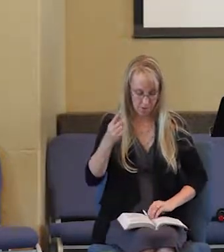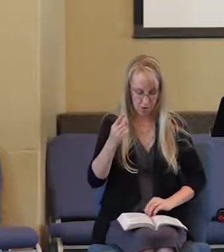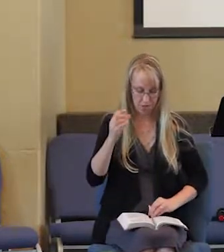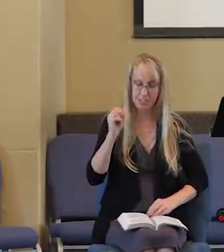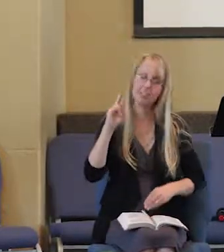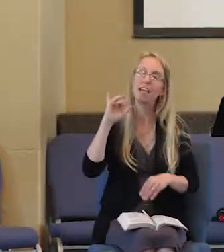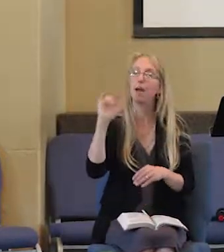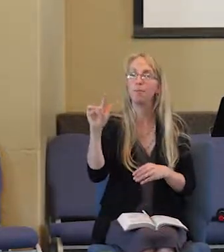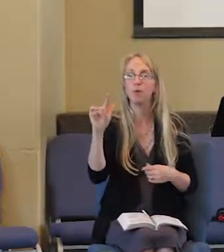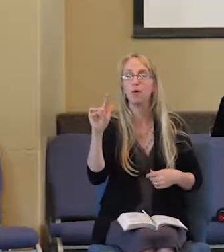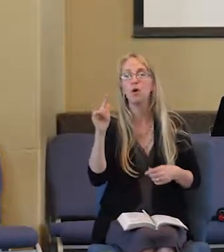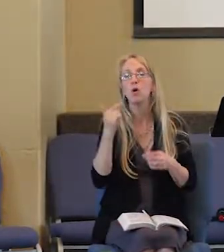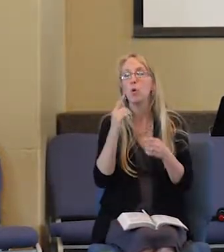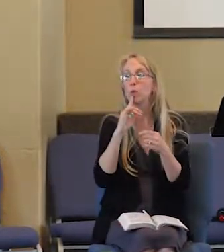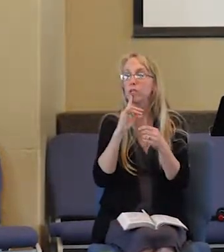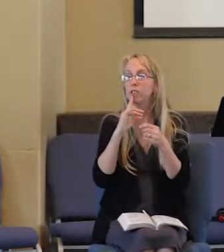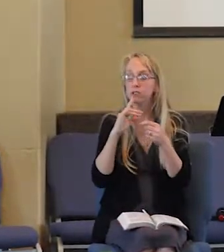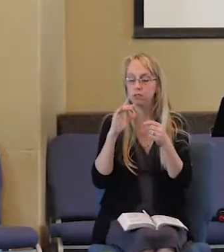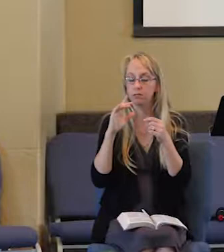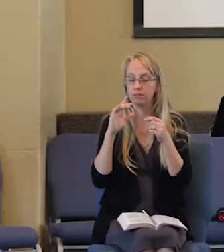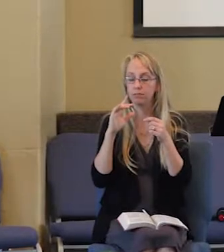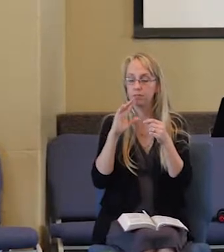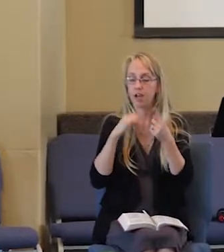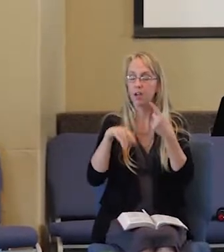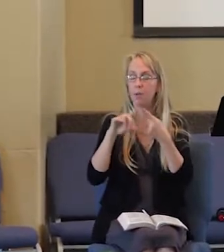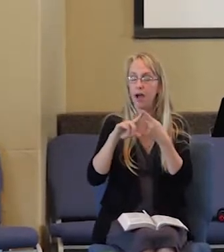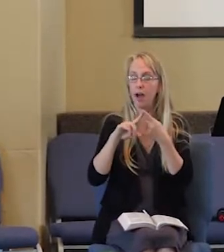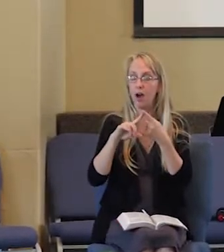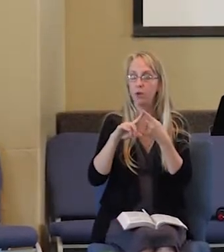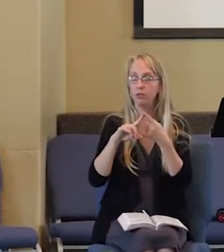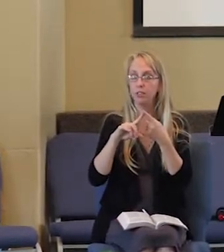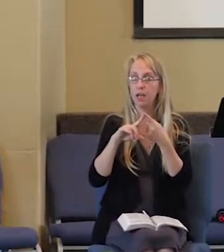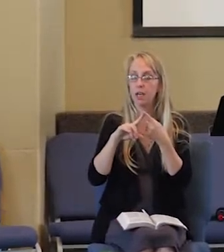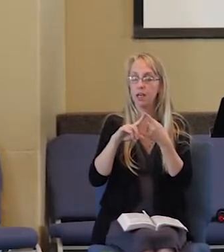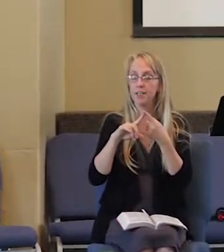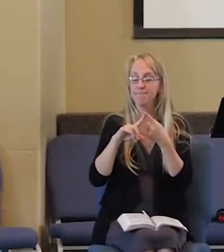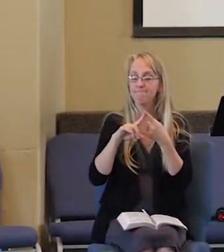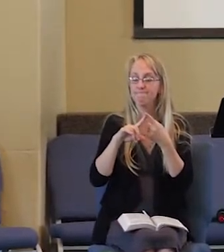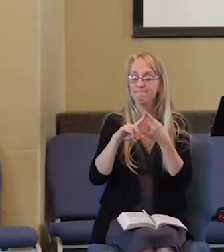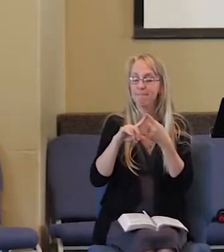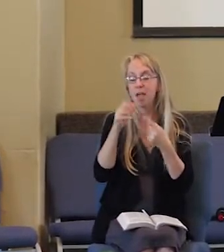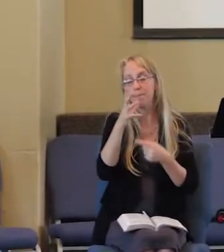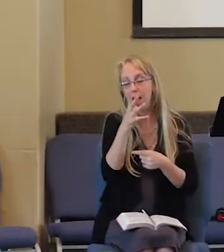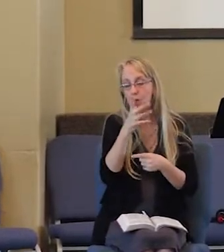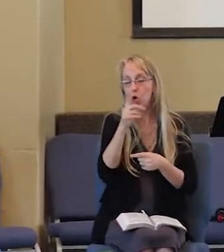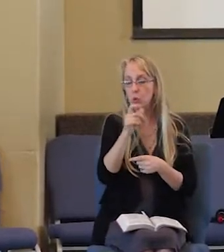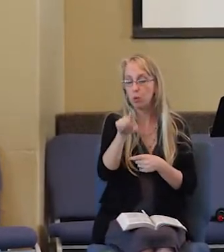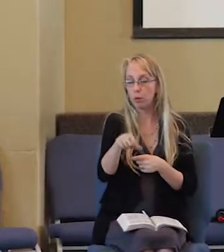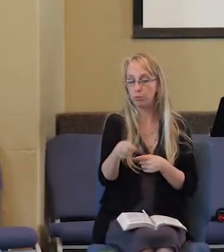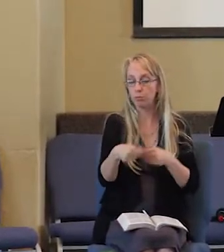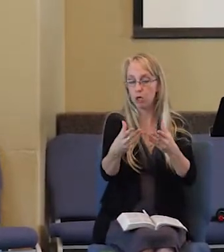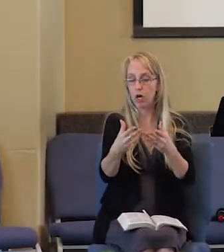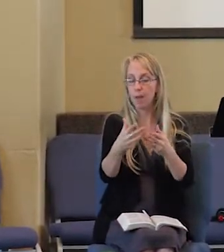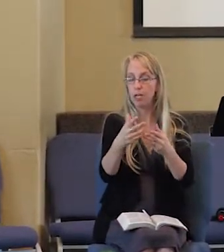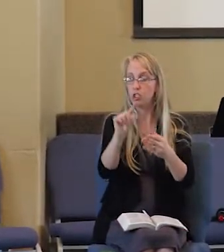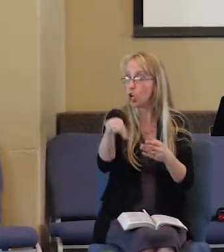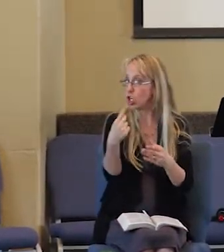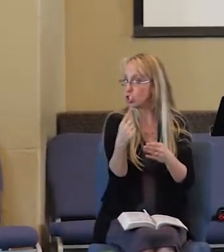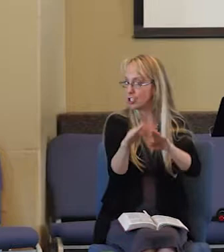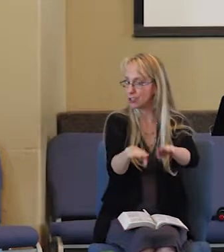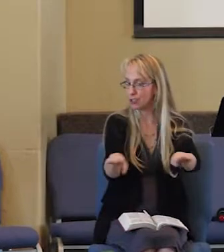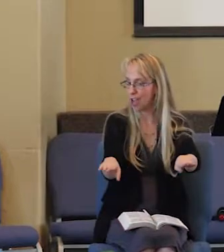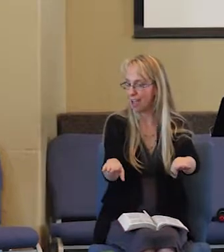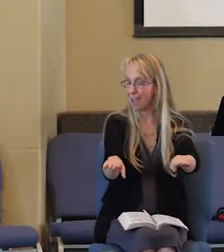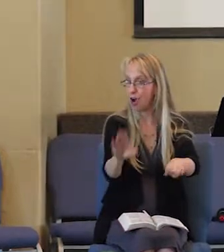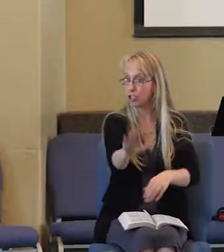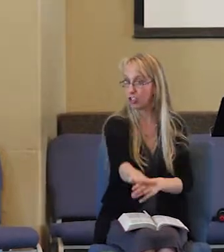mother who put not just her child, but her whole family, her whole life in